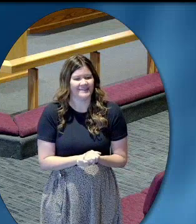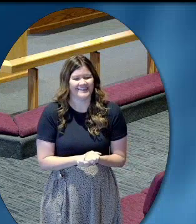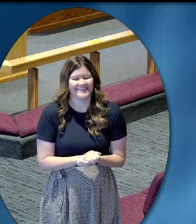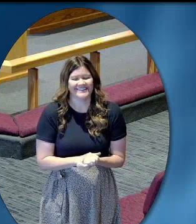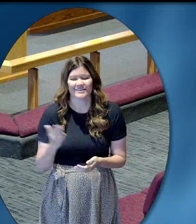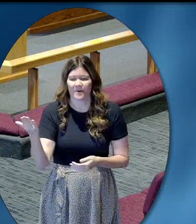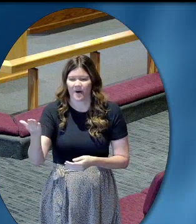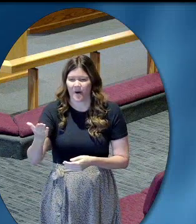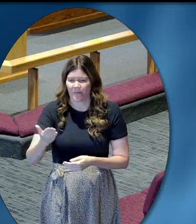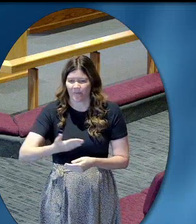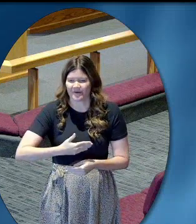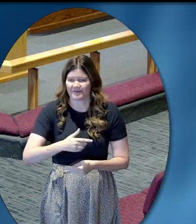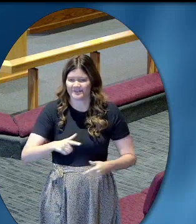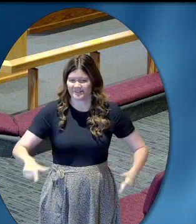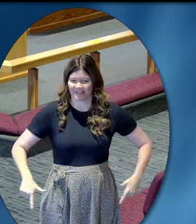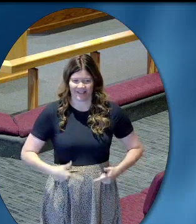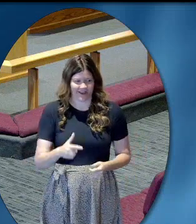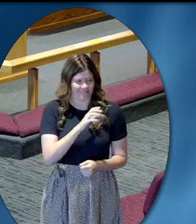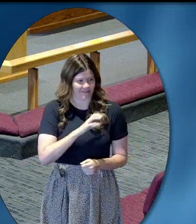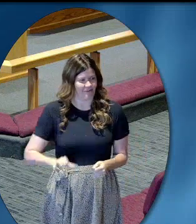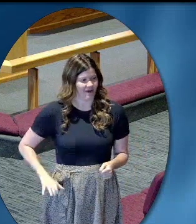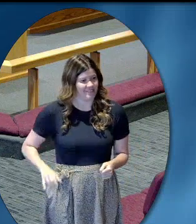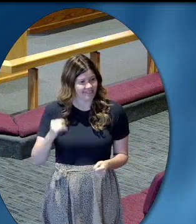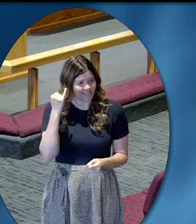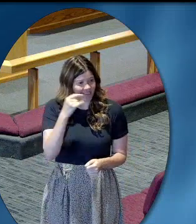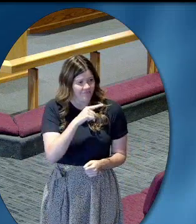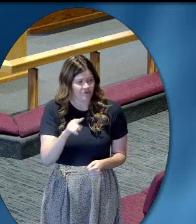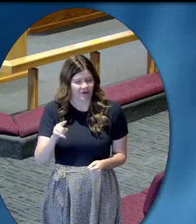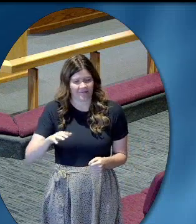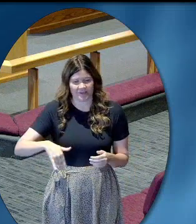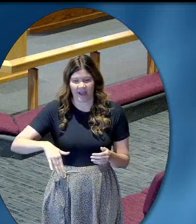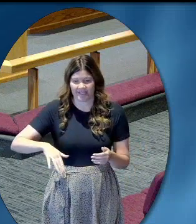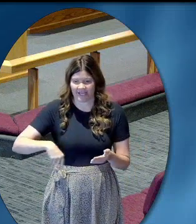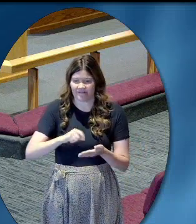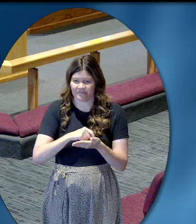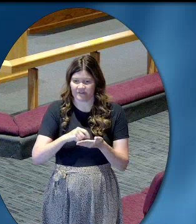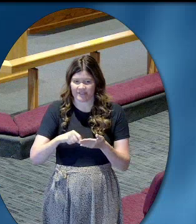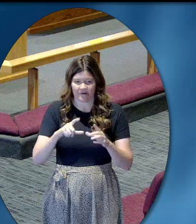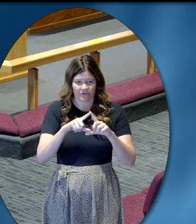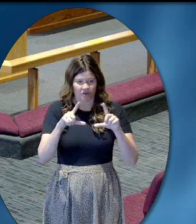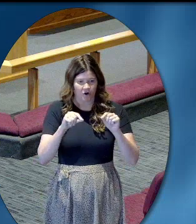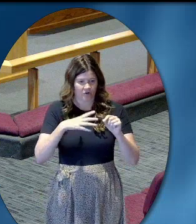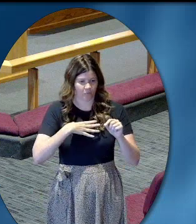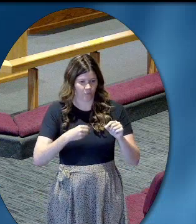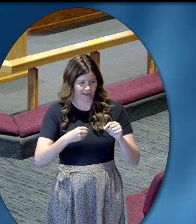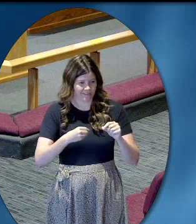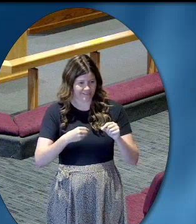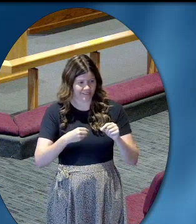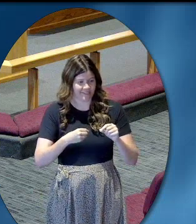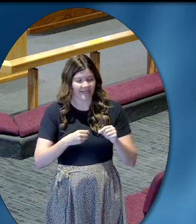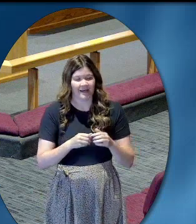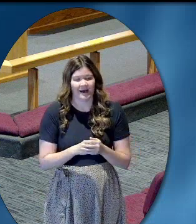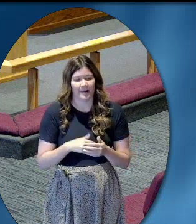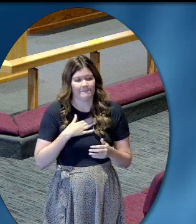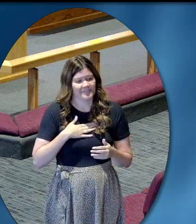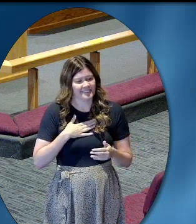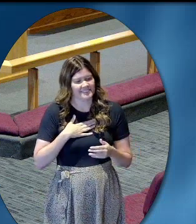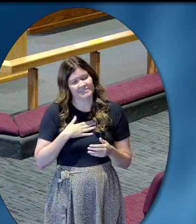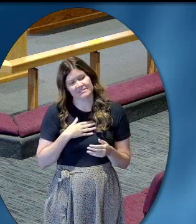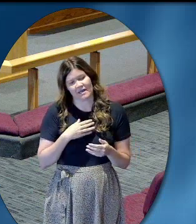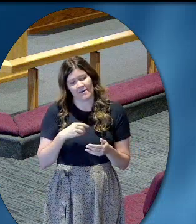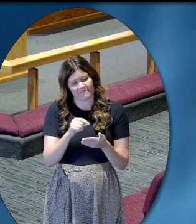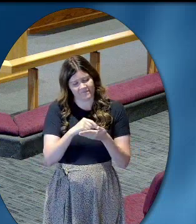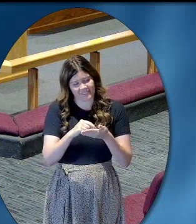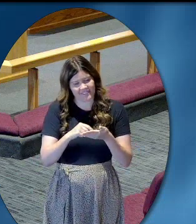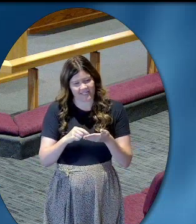Welcome to Life in Christ. If you haven't already done so, there's a white card like this in the seat back in front of you. Please take a moment